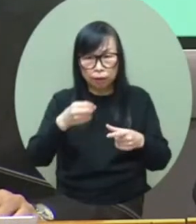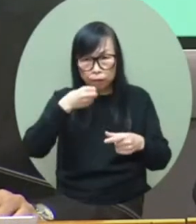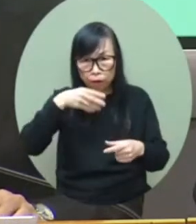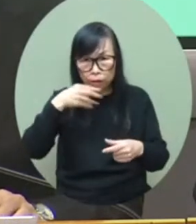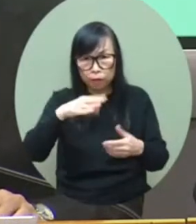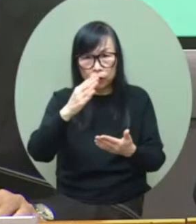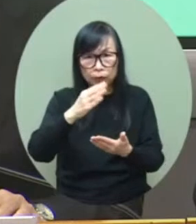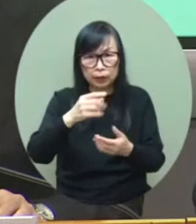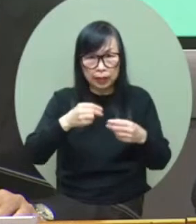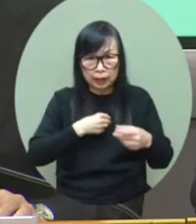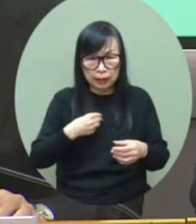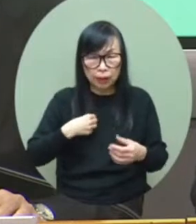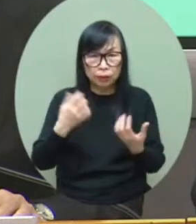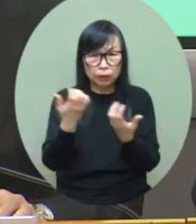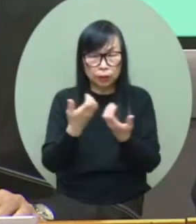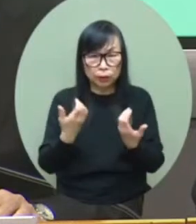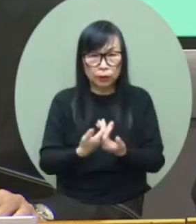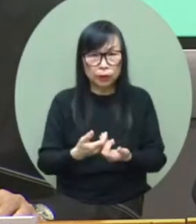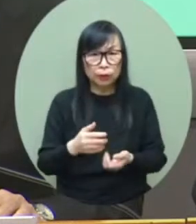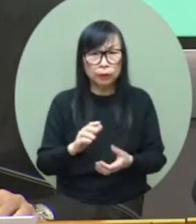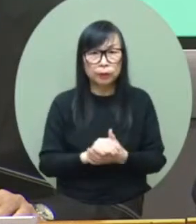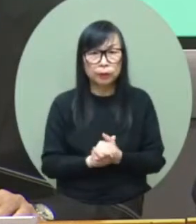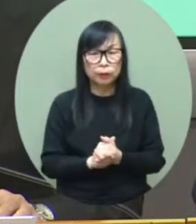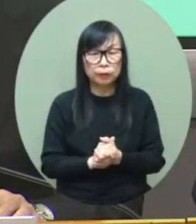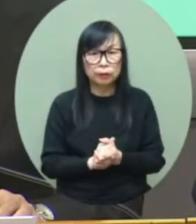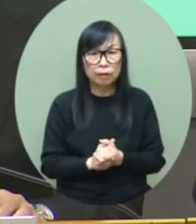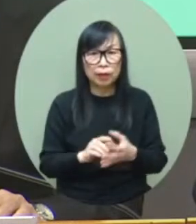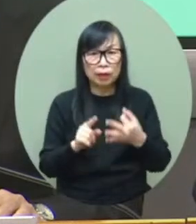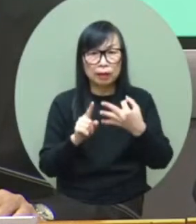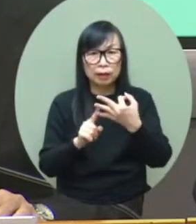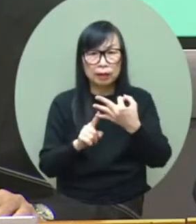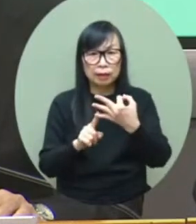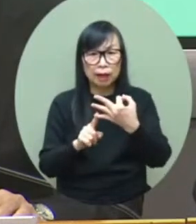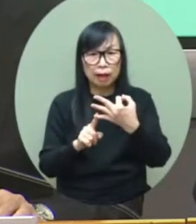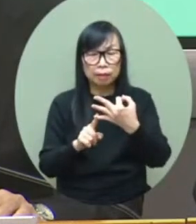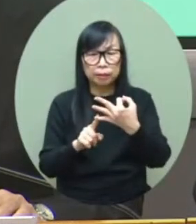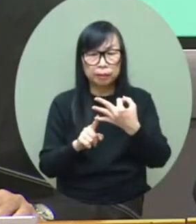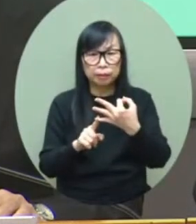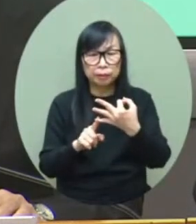the Secretary for Health will give you the medical